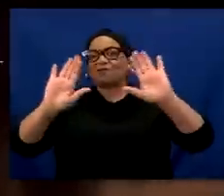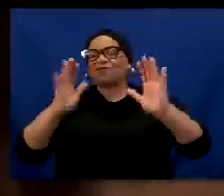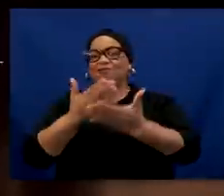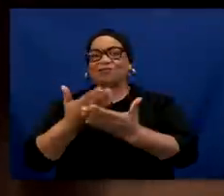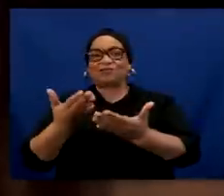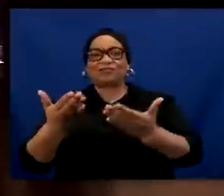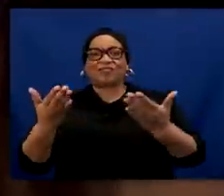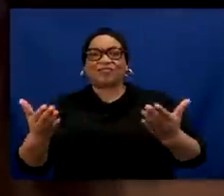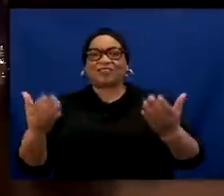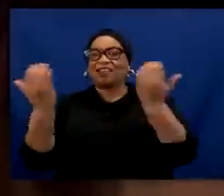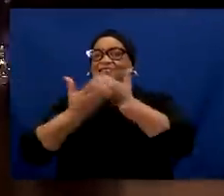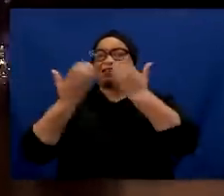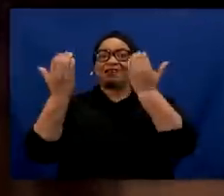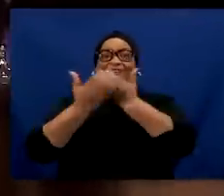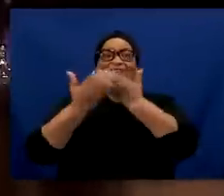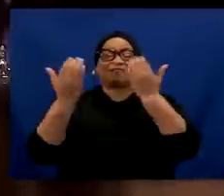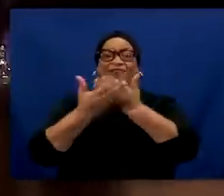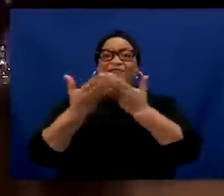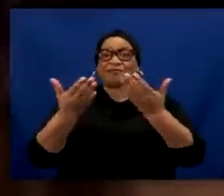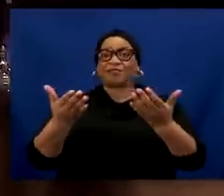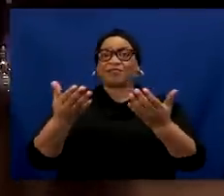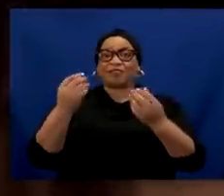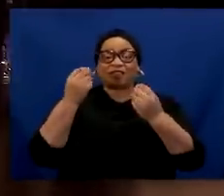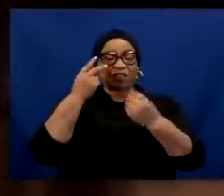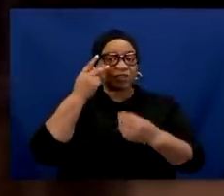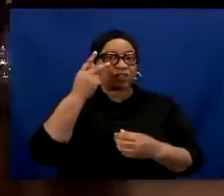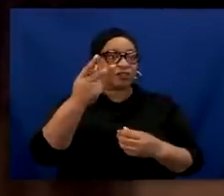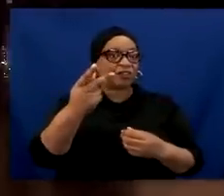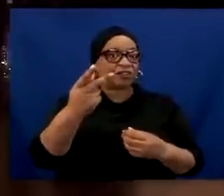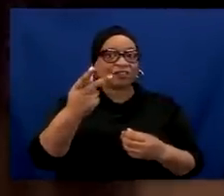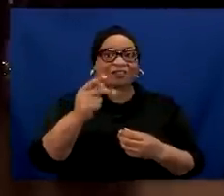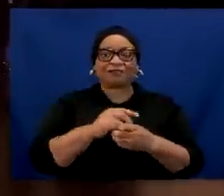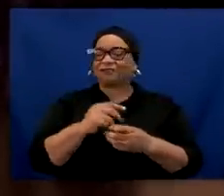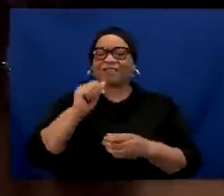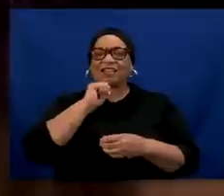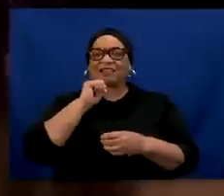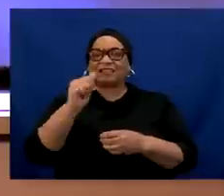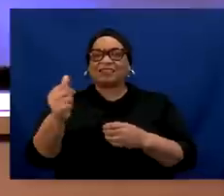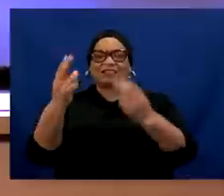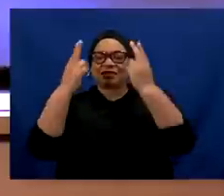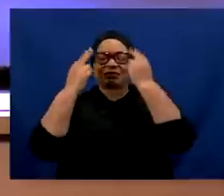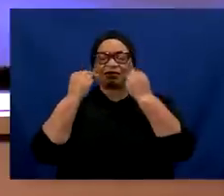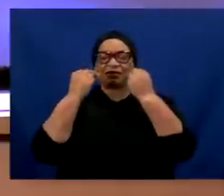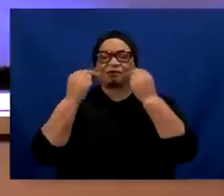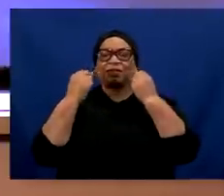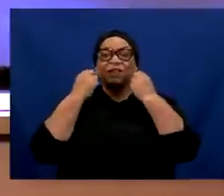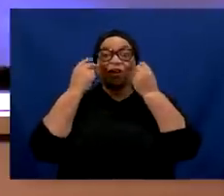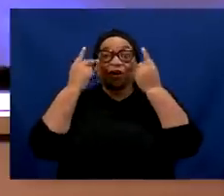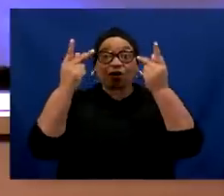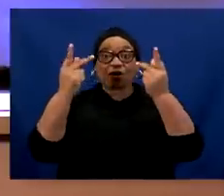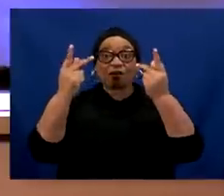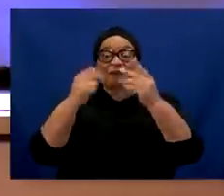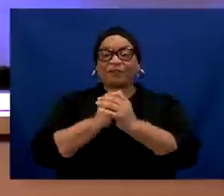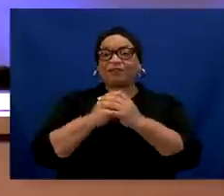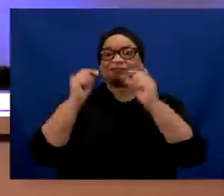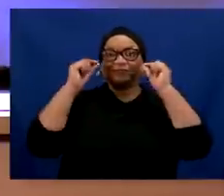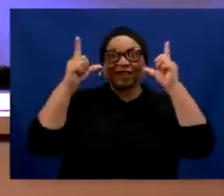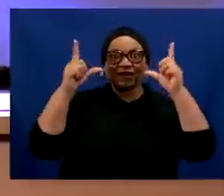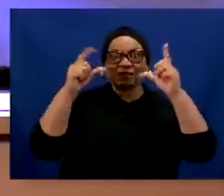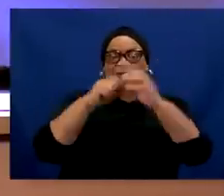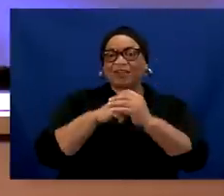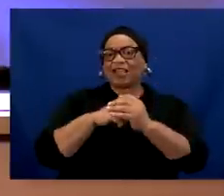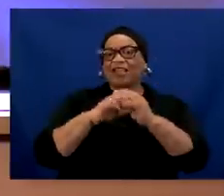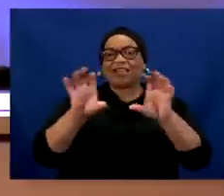to do the amazing. Open your eyes, child. There ain't time to be sleeping now. Open your eyes, child. He's about to